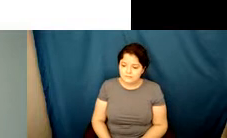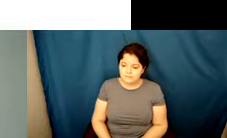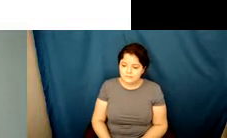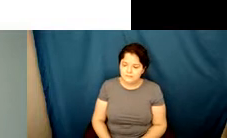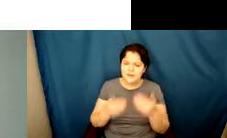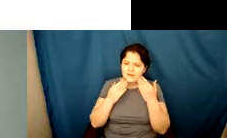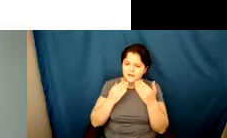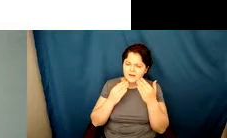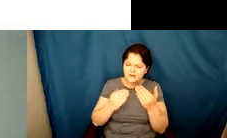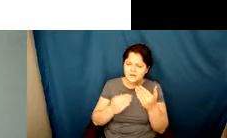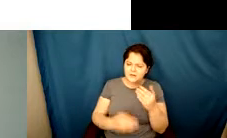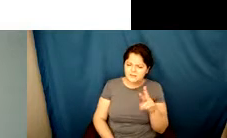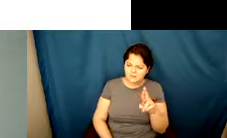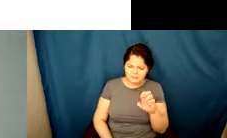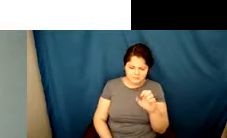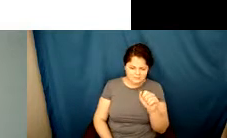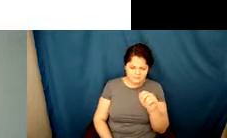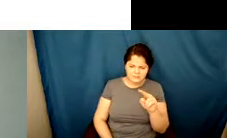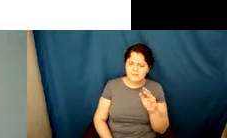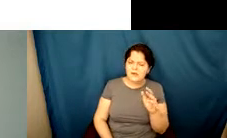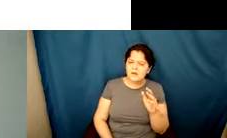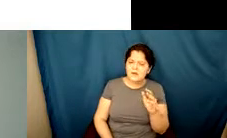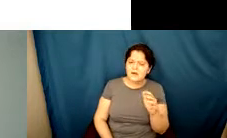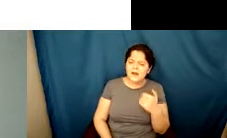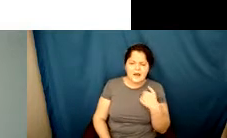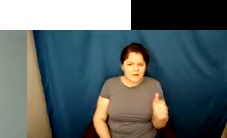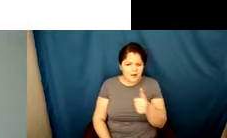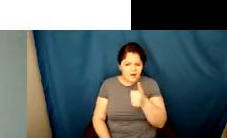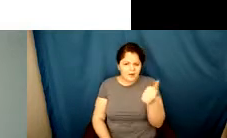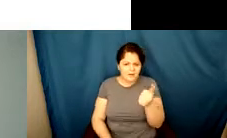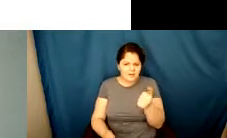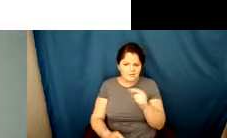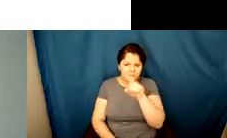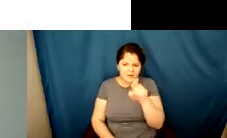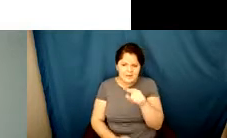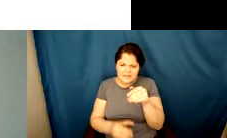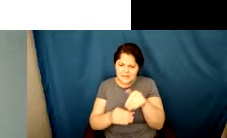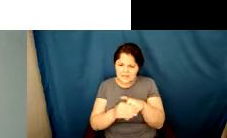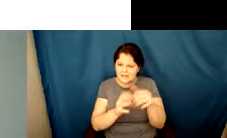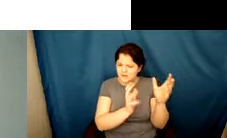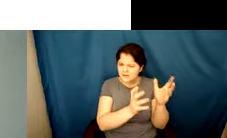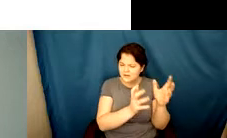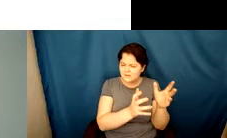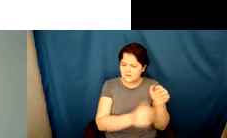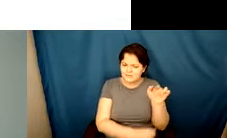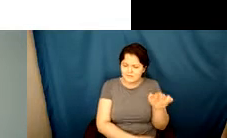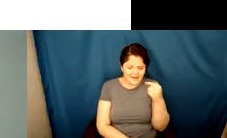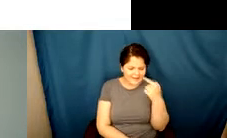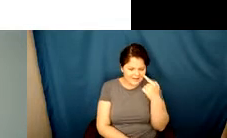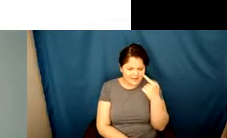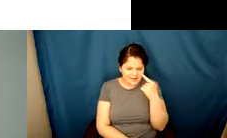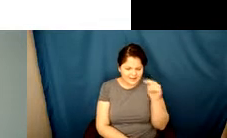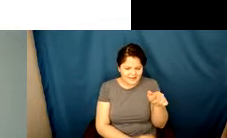Thank you, Breen. We have another question in the chat, and I think this is sort of related to what you were